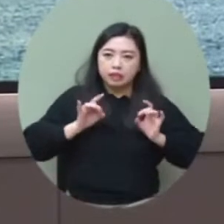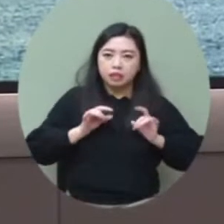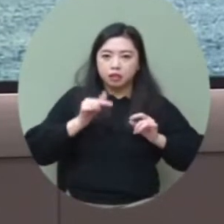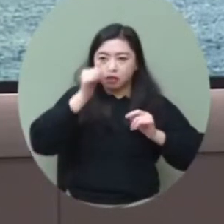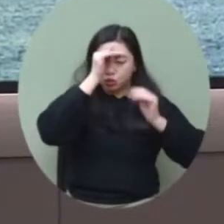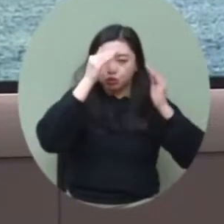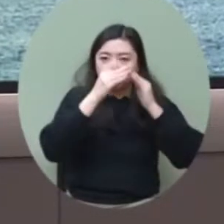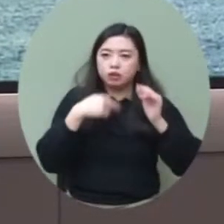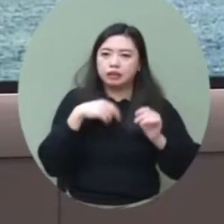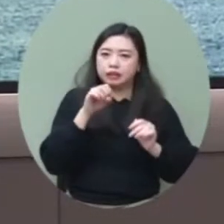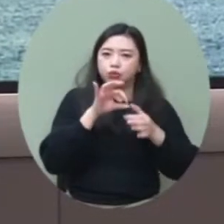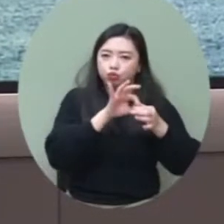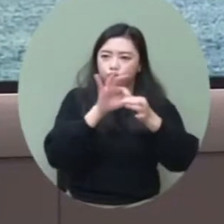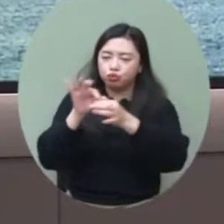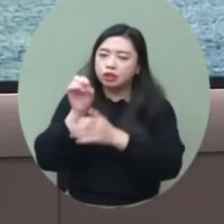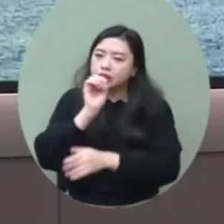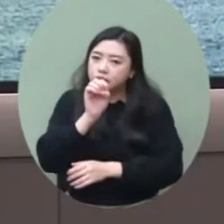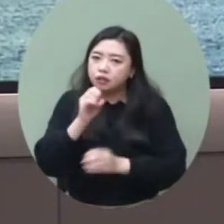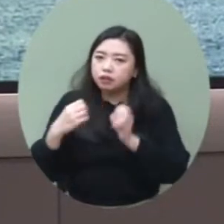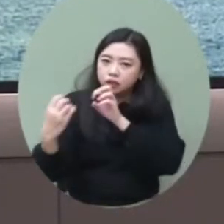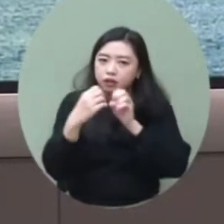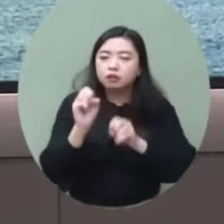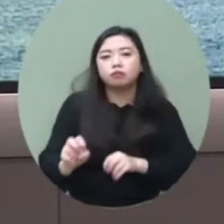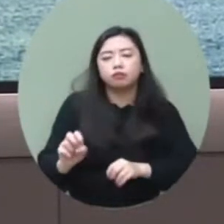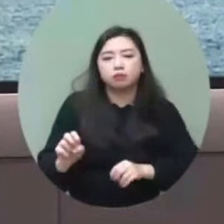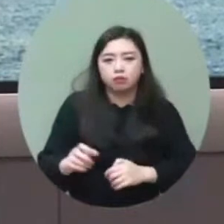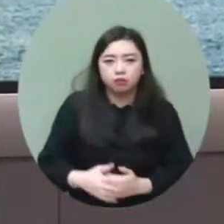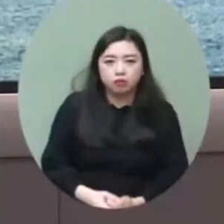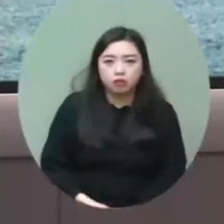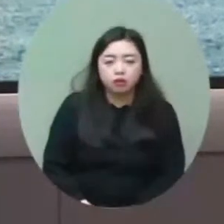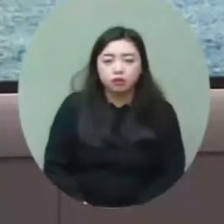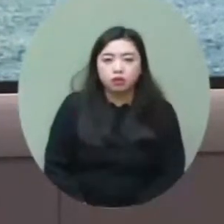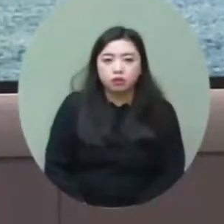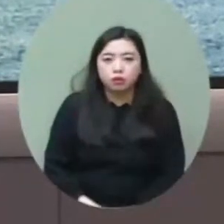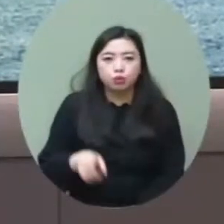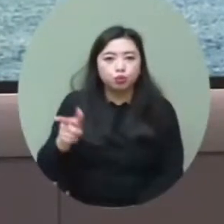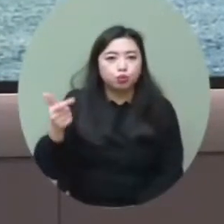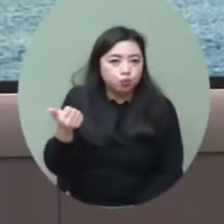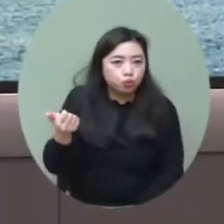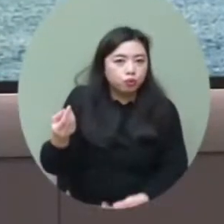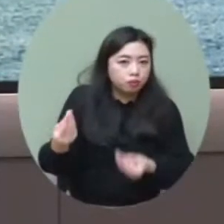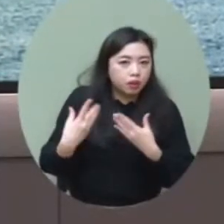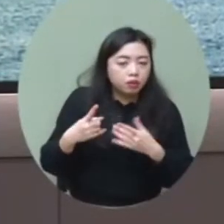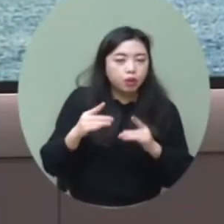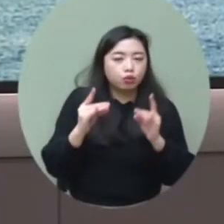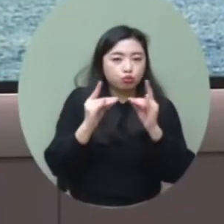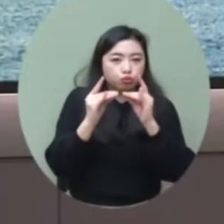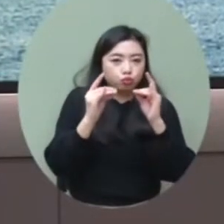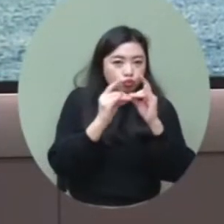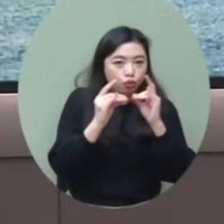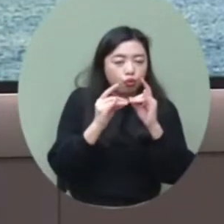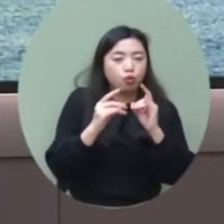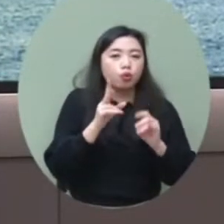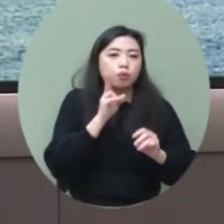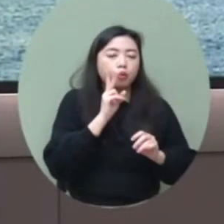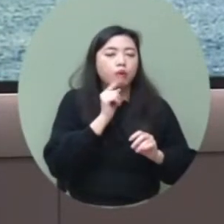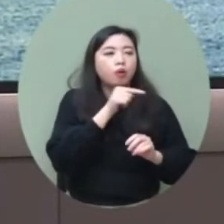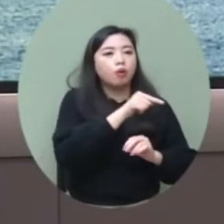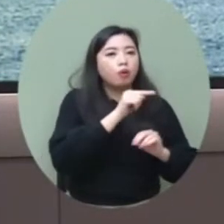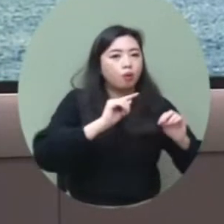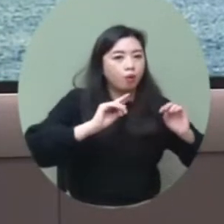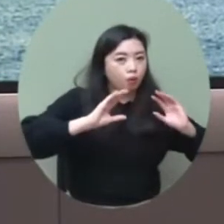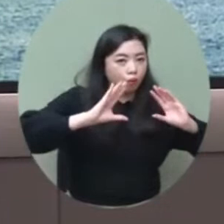can offer more beds to our patients for the rehabilitation, for the